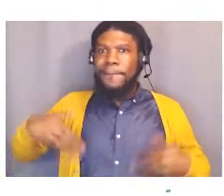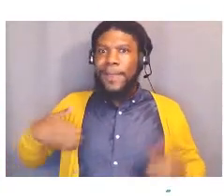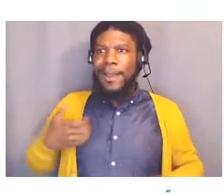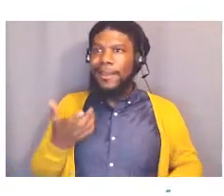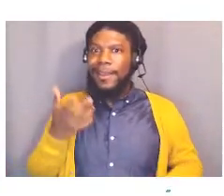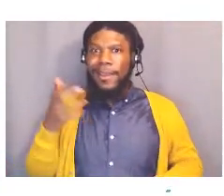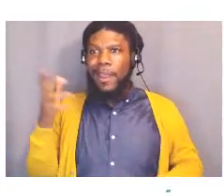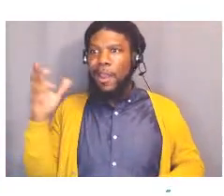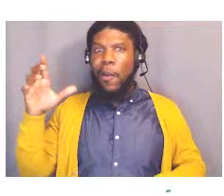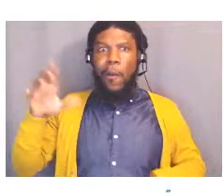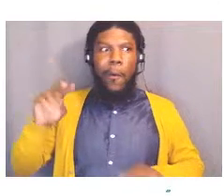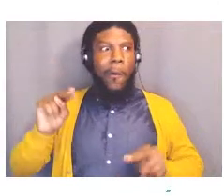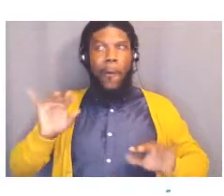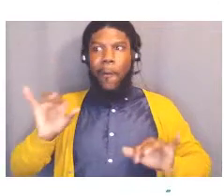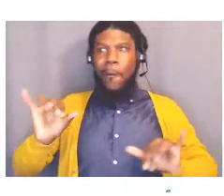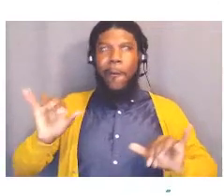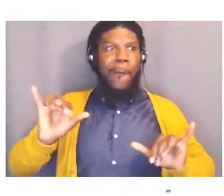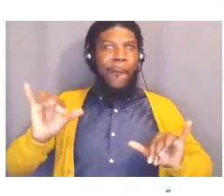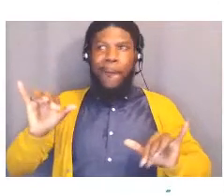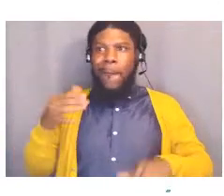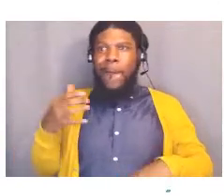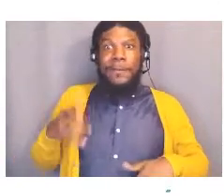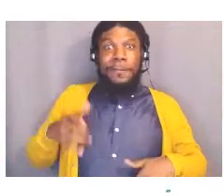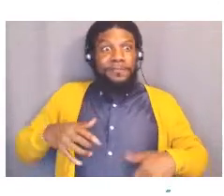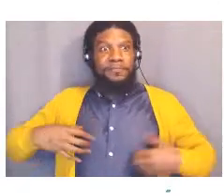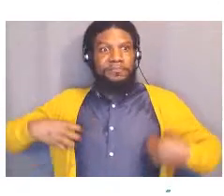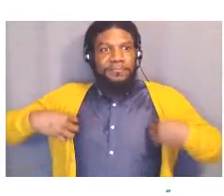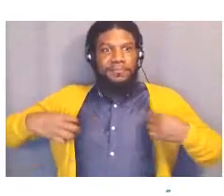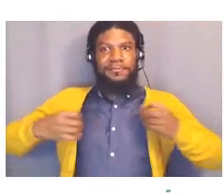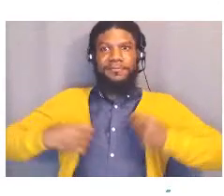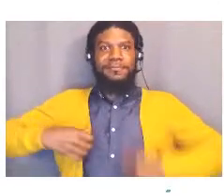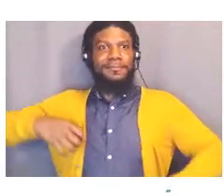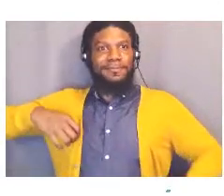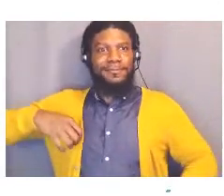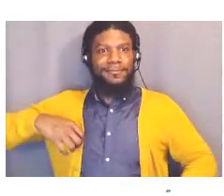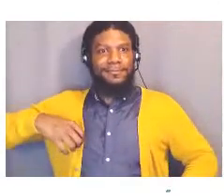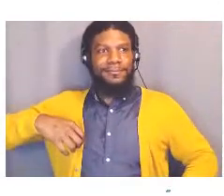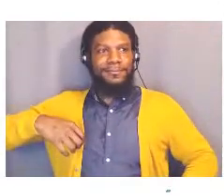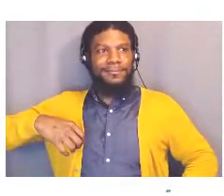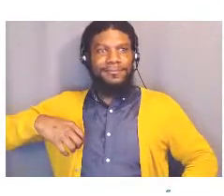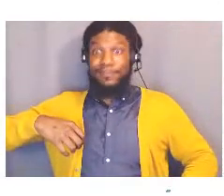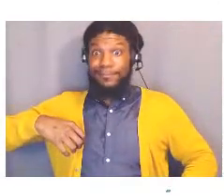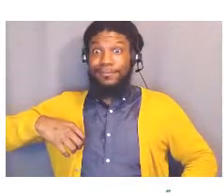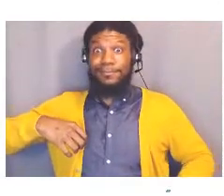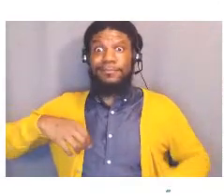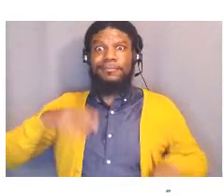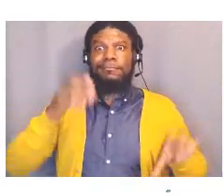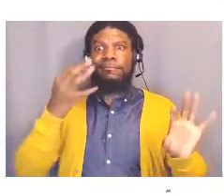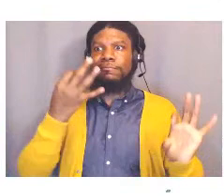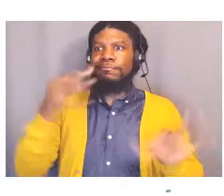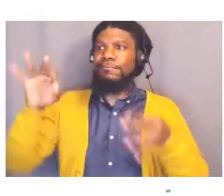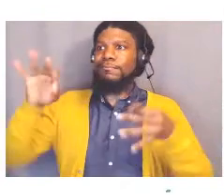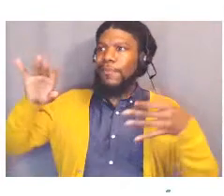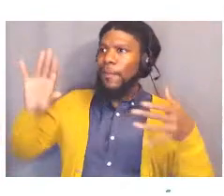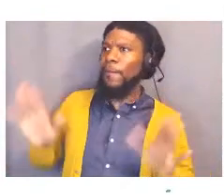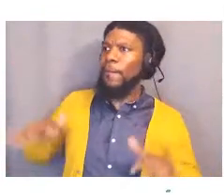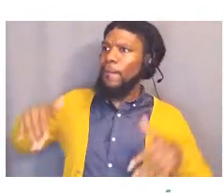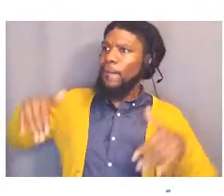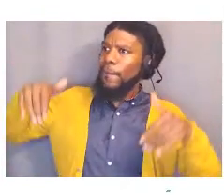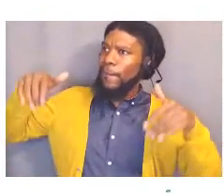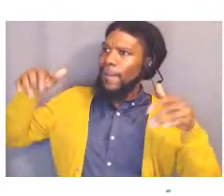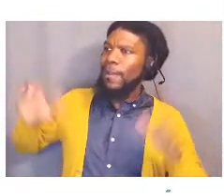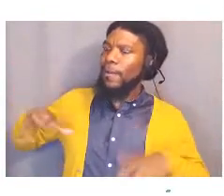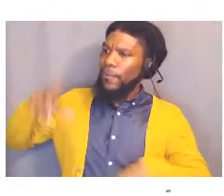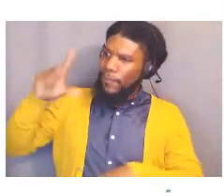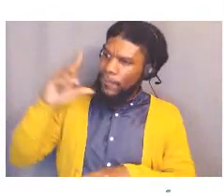make sure the buzzard sees him. Buzzard does, and buzzard zooms down and sits beside the